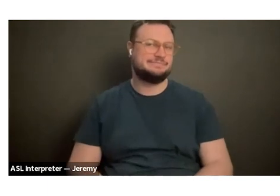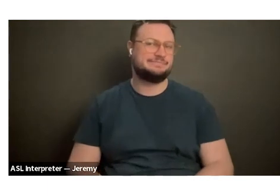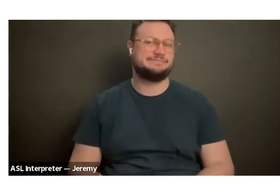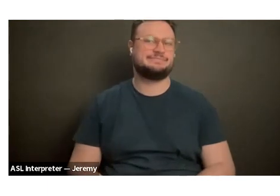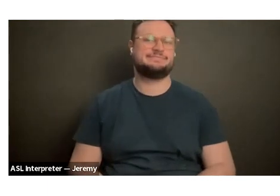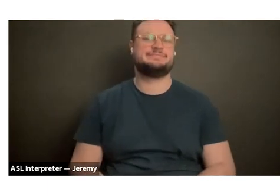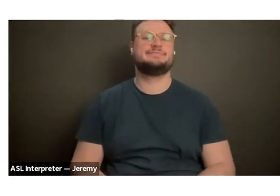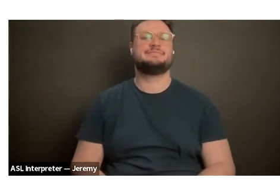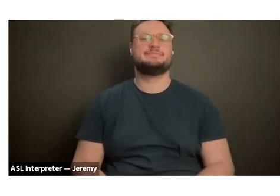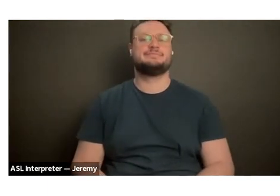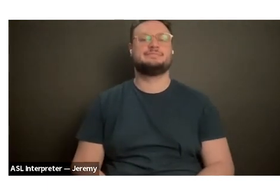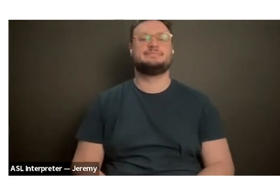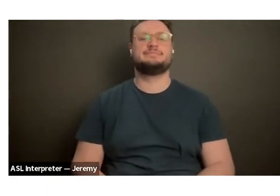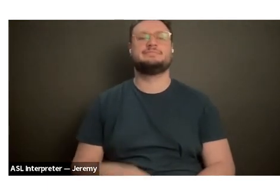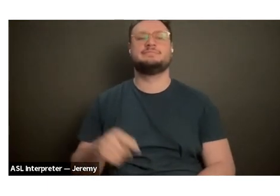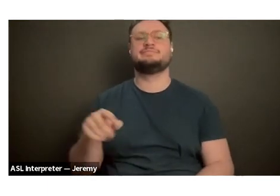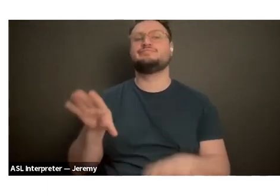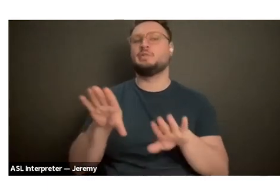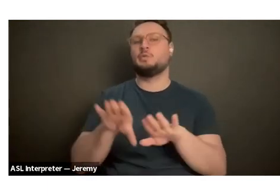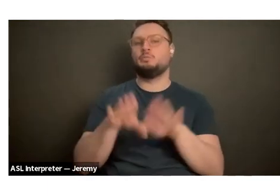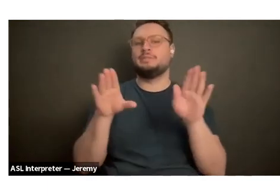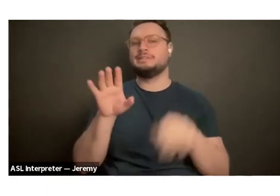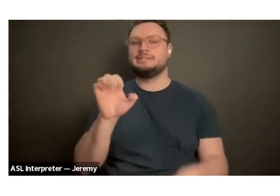to our Open EDU class today.